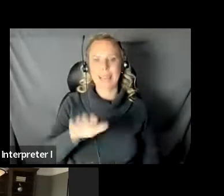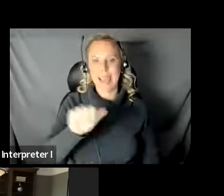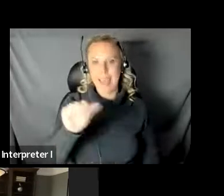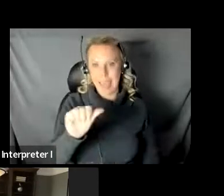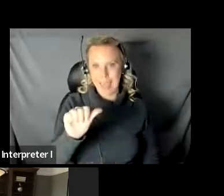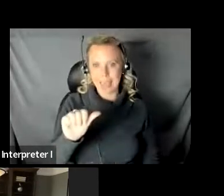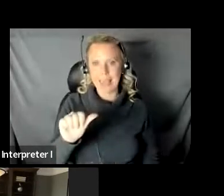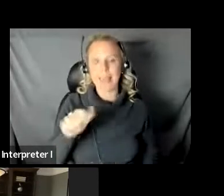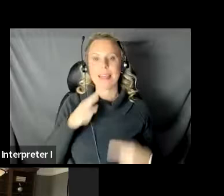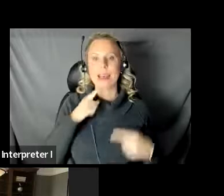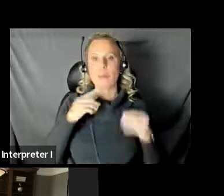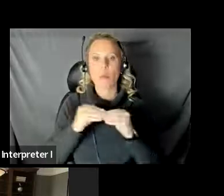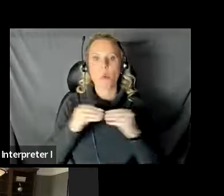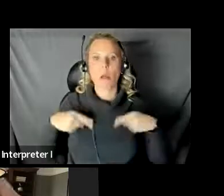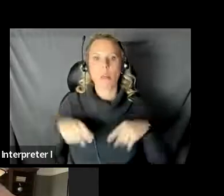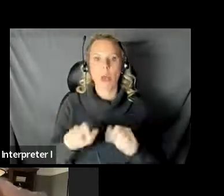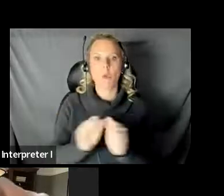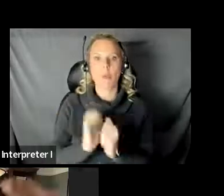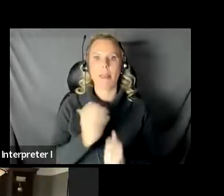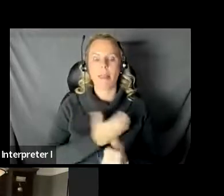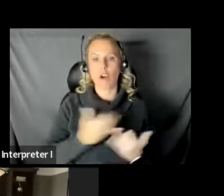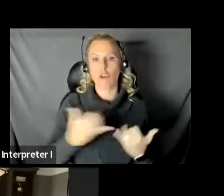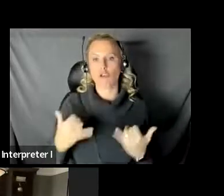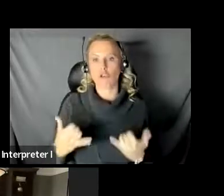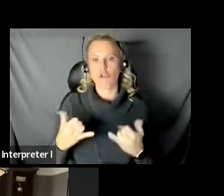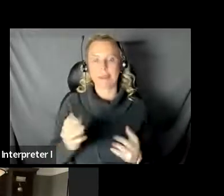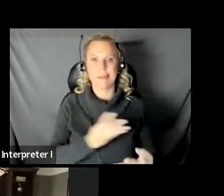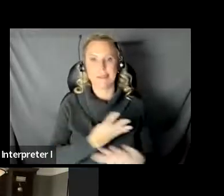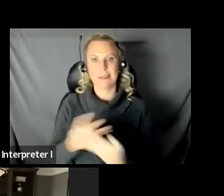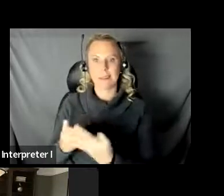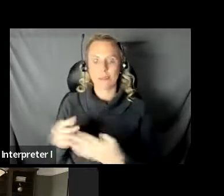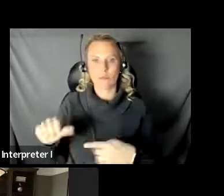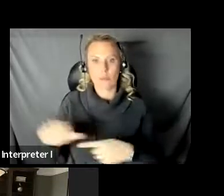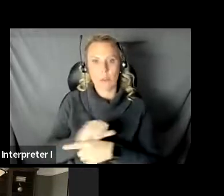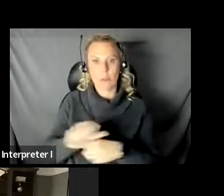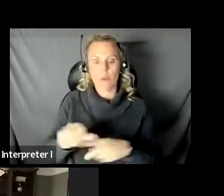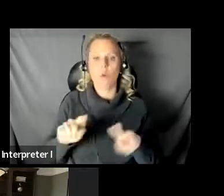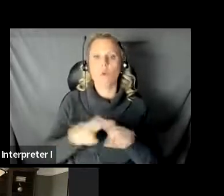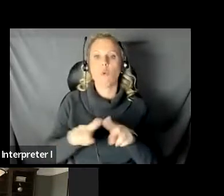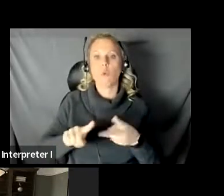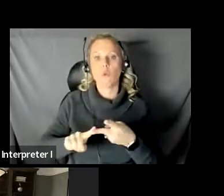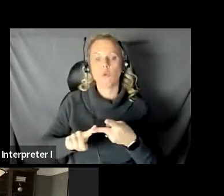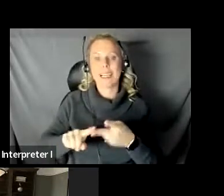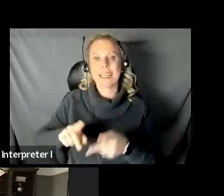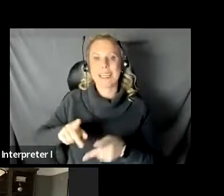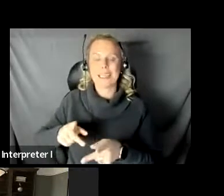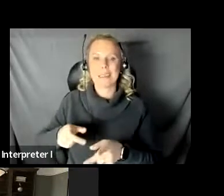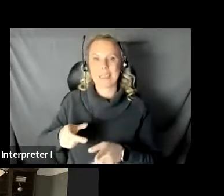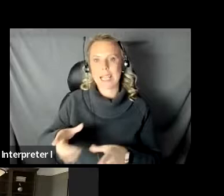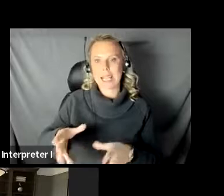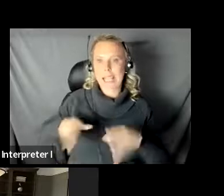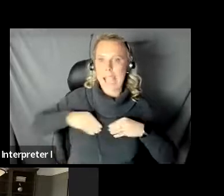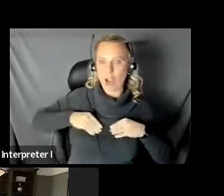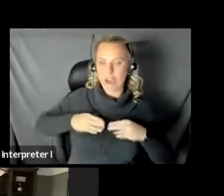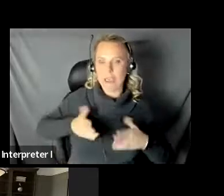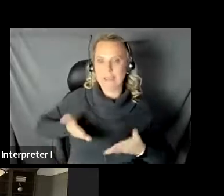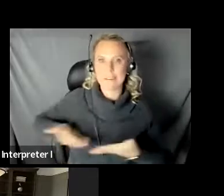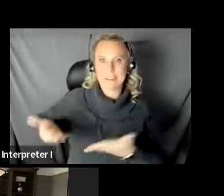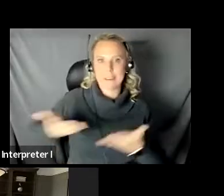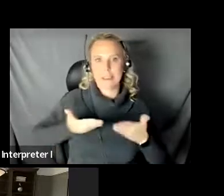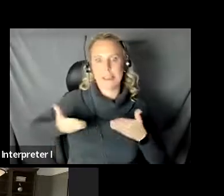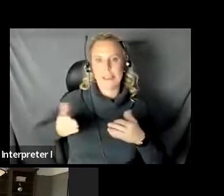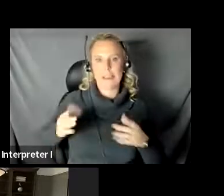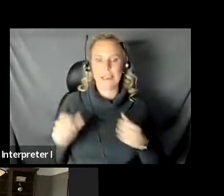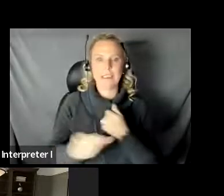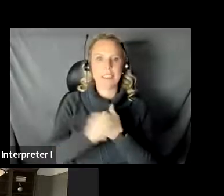more clearly align with our current sentencing practices. Second, to the offenses of carrying a dangerous weapon, carrying